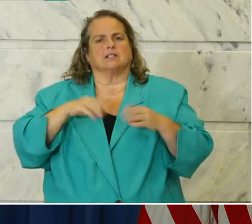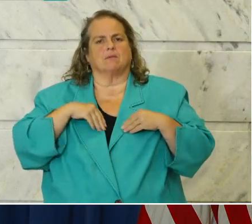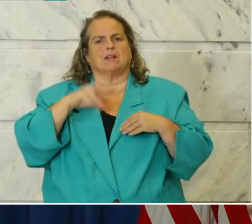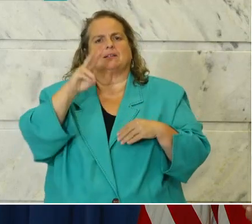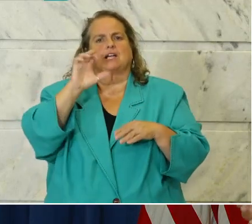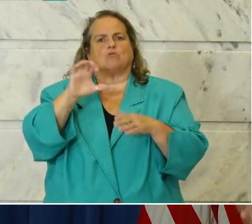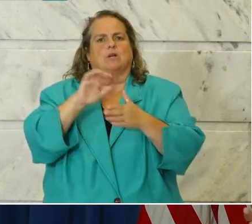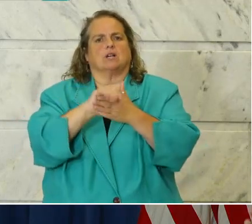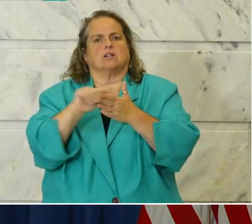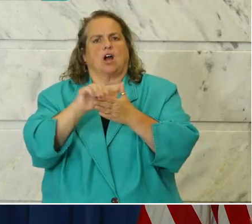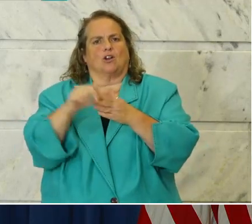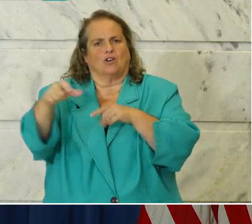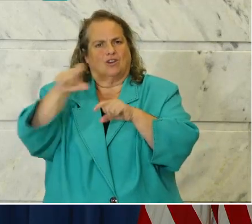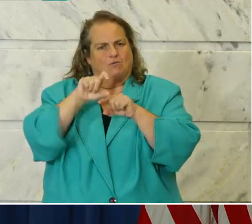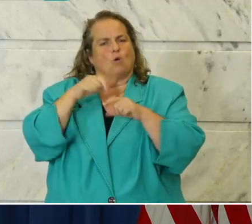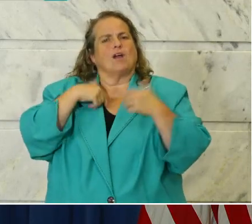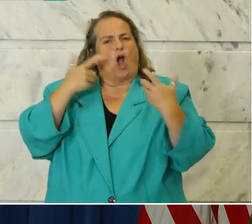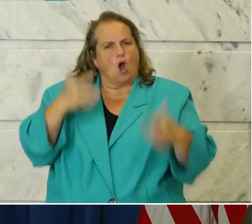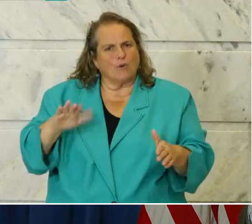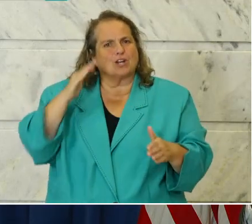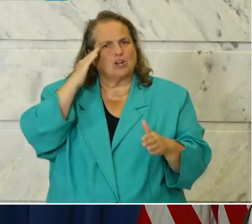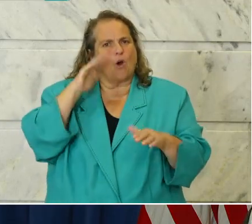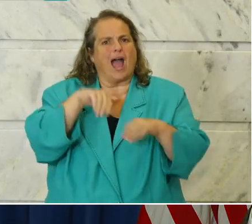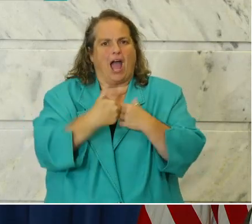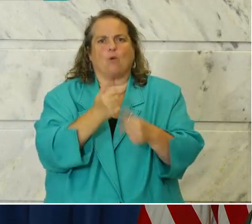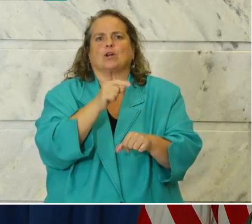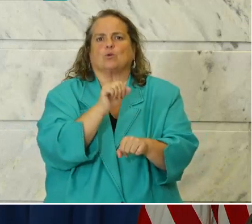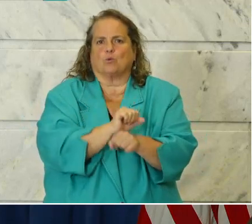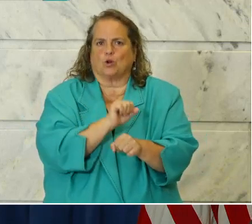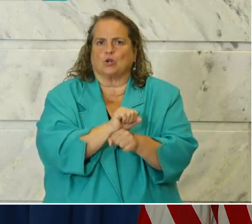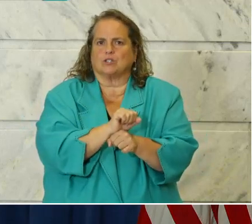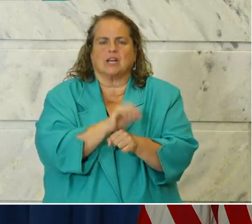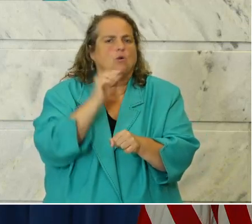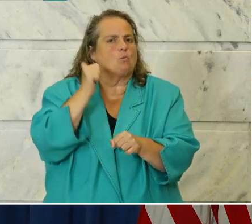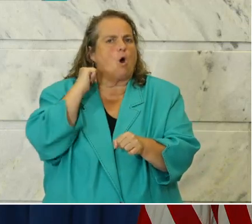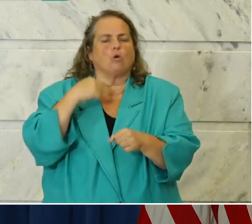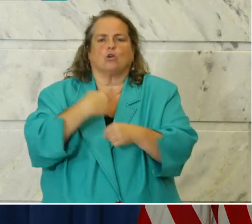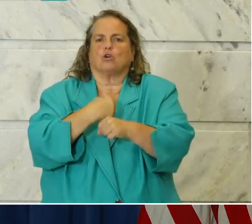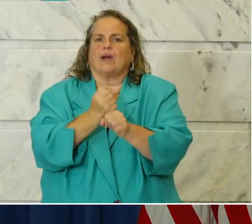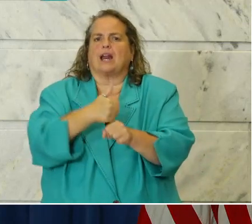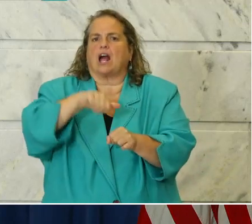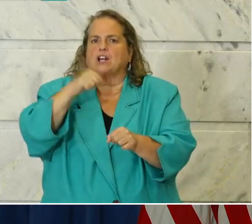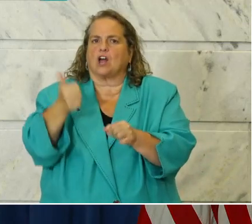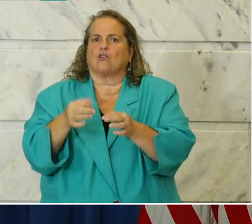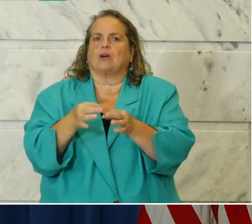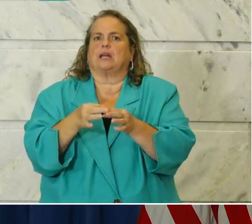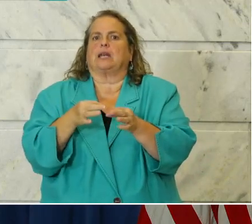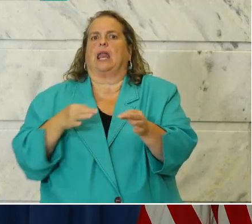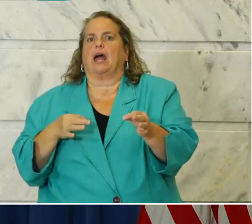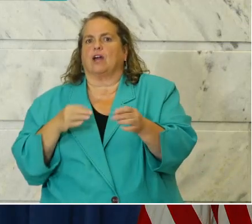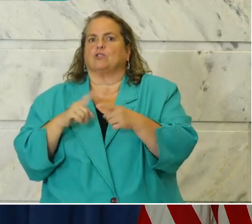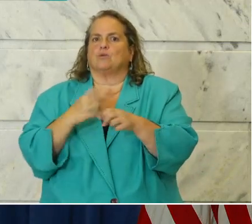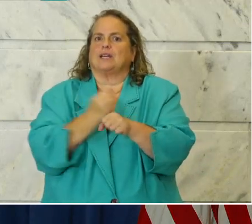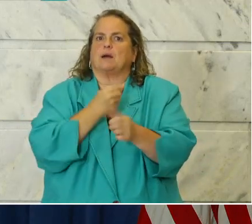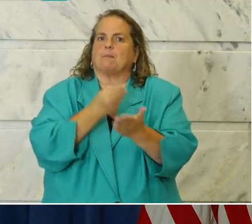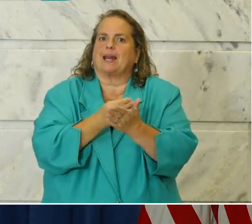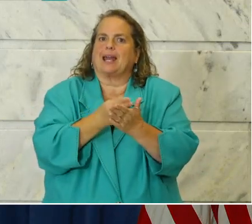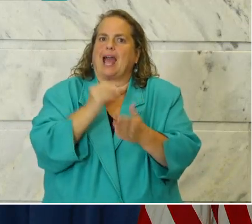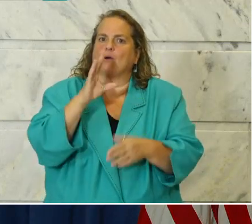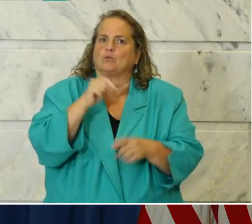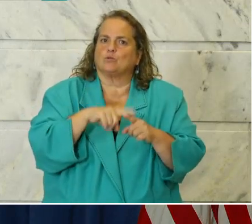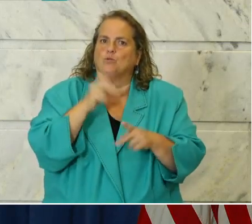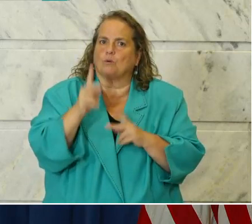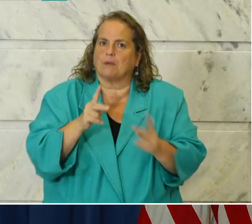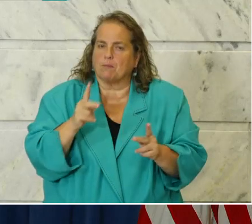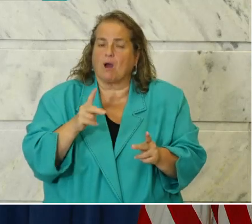to administer it, though we've had some hiccups. It will not create another delay in getting dollars out to people. It will also